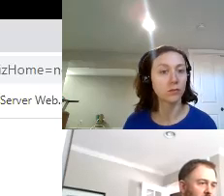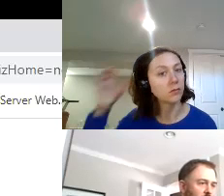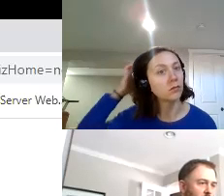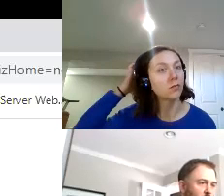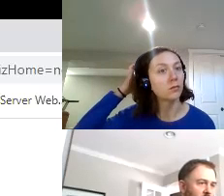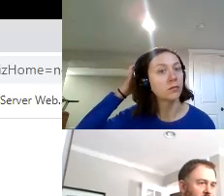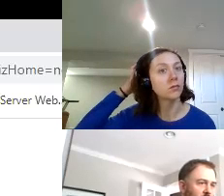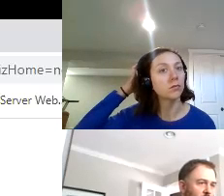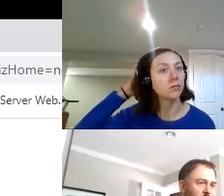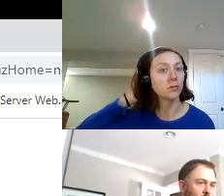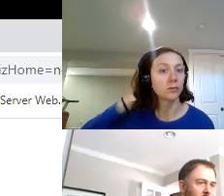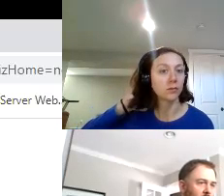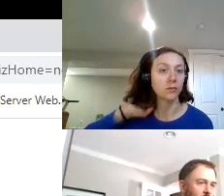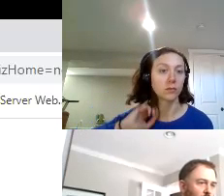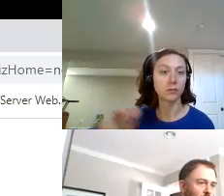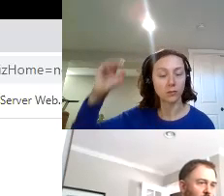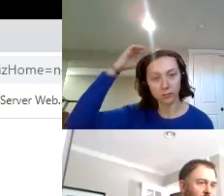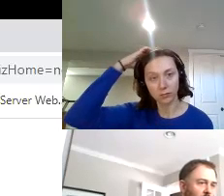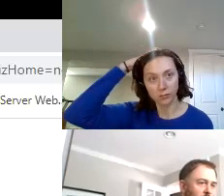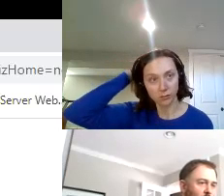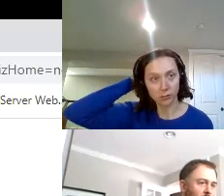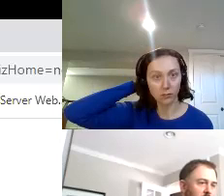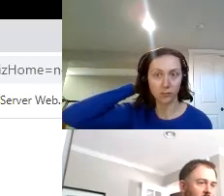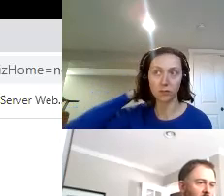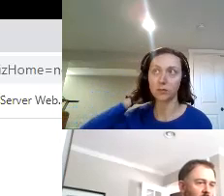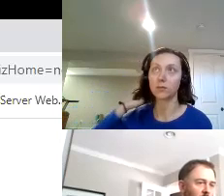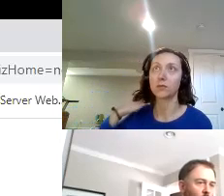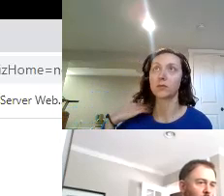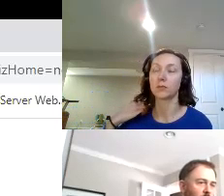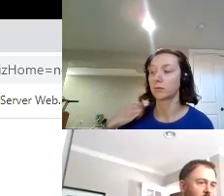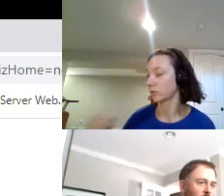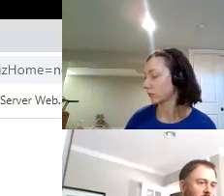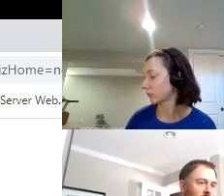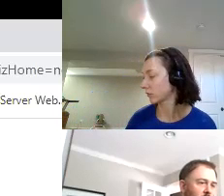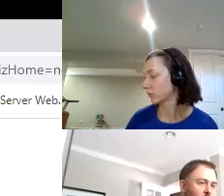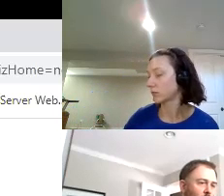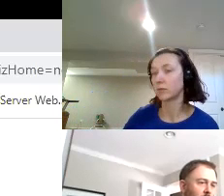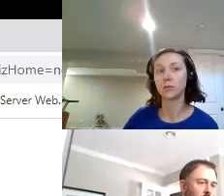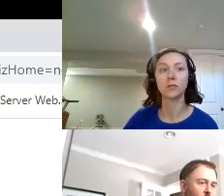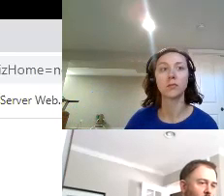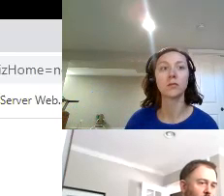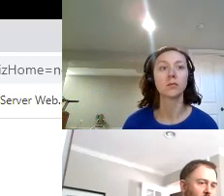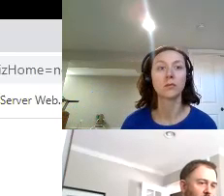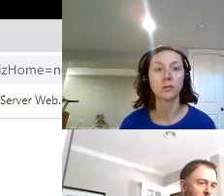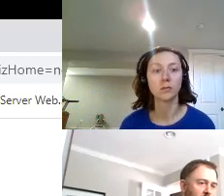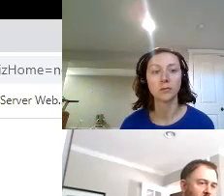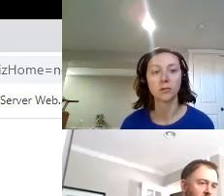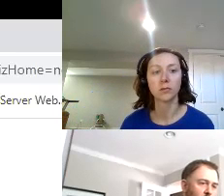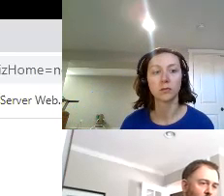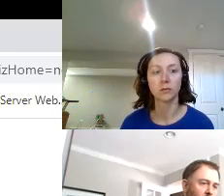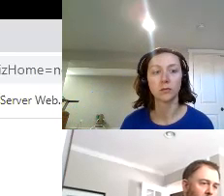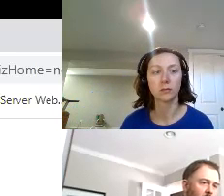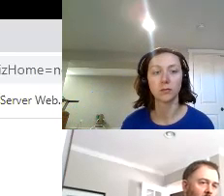reduced lunch, the percent of students who are eligible for free lunch programs, free or reduced price lunch programs, or the reduced price